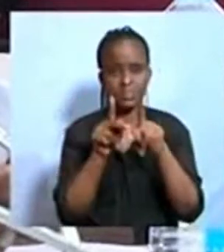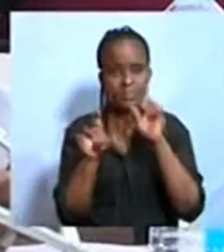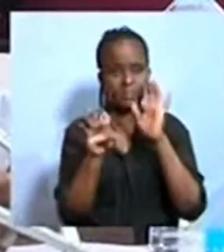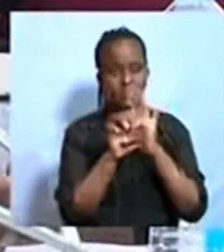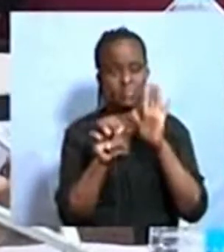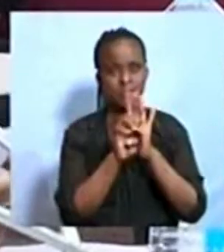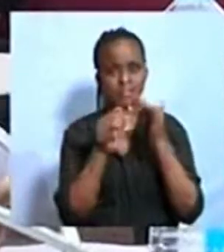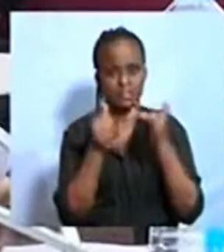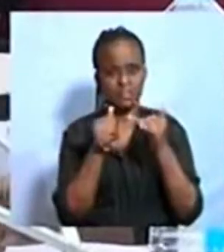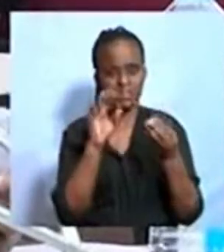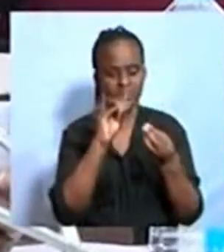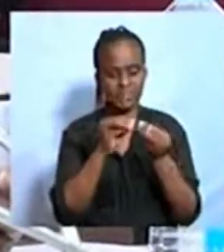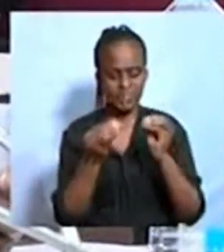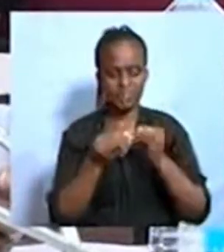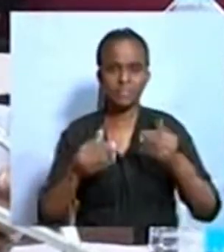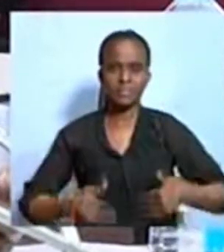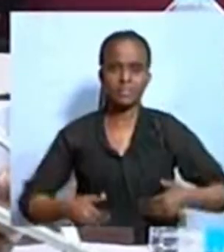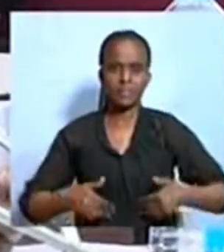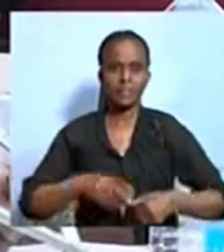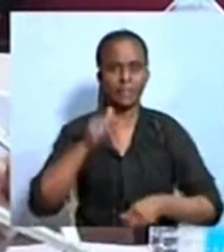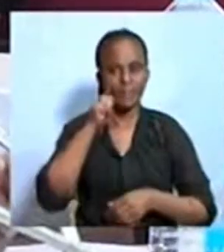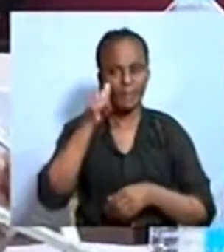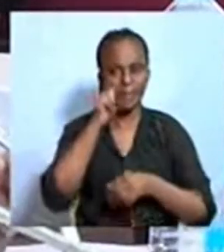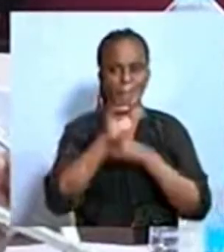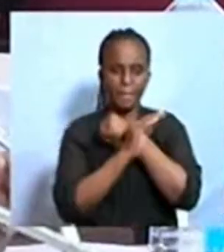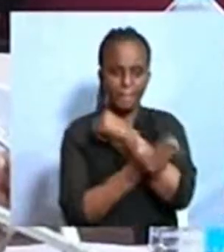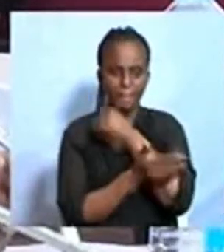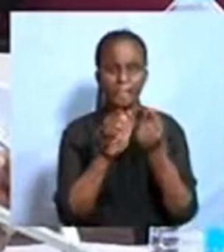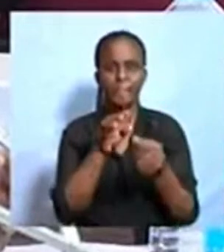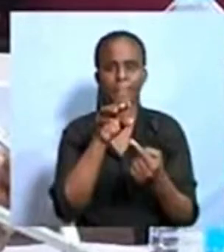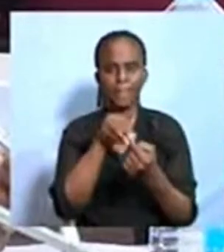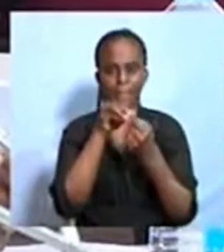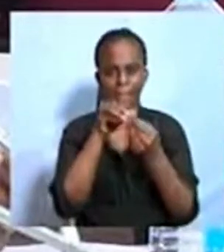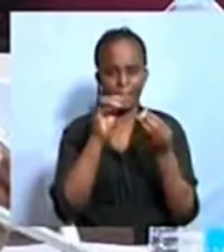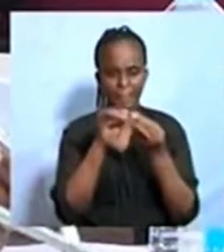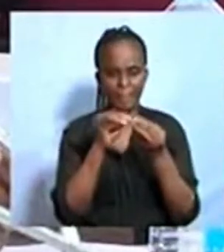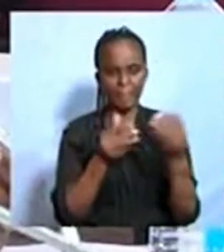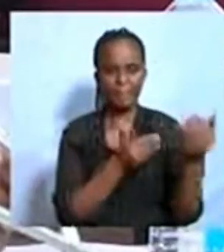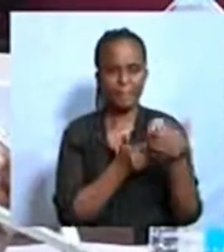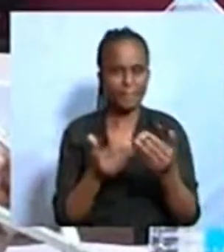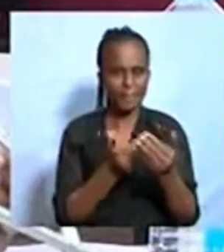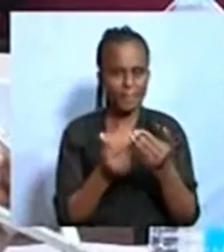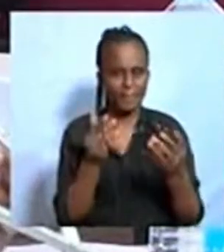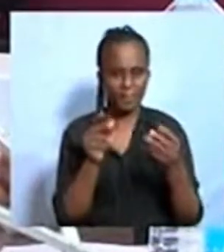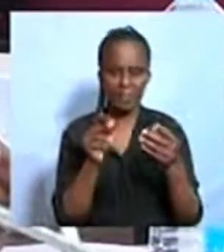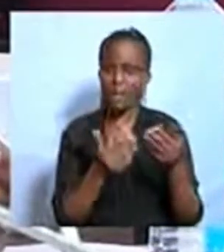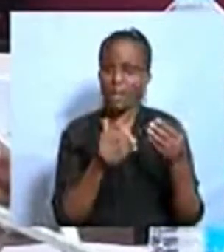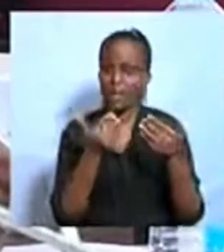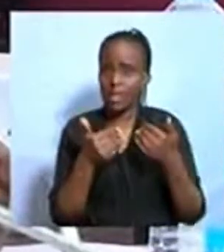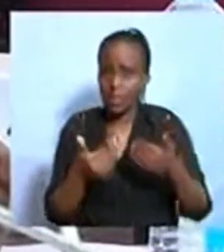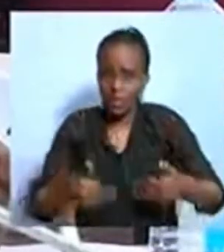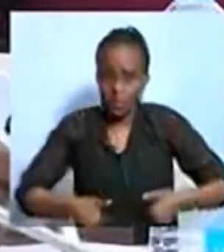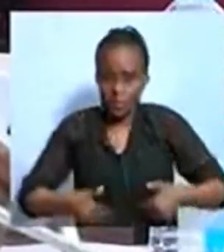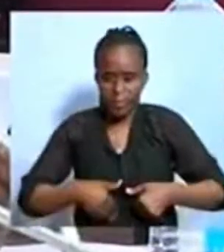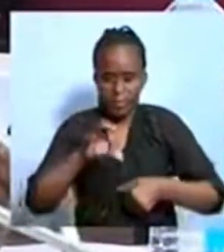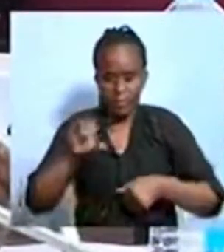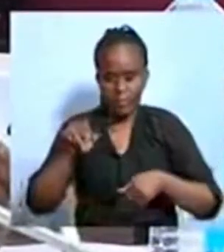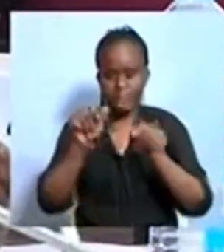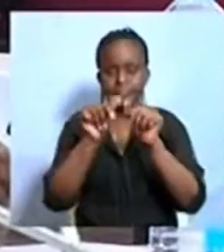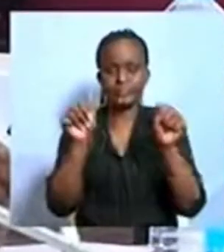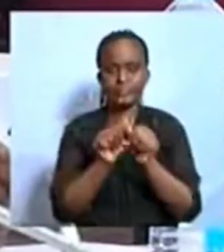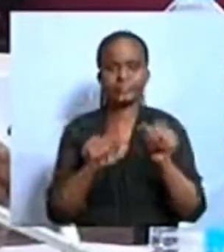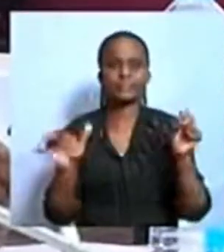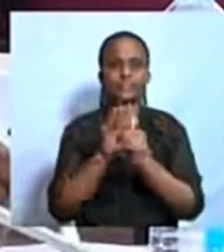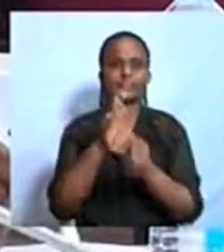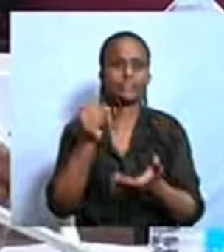example, the number of teenage pregnancies, and this is particularly adolescent health, and we're picking it because it's an area that has not been adequately funded